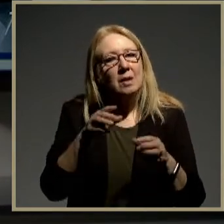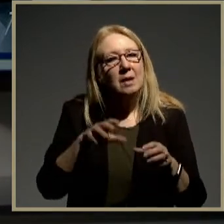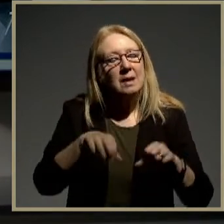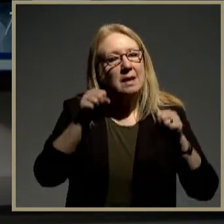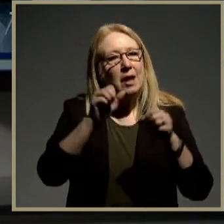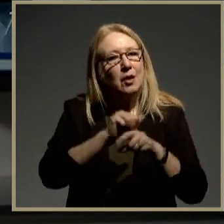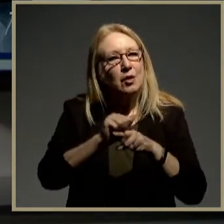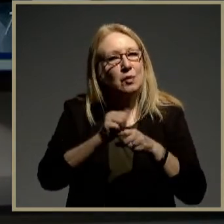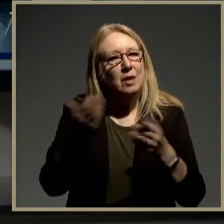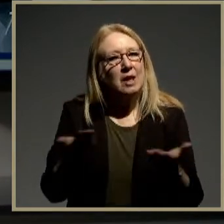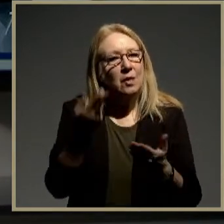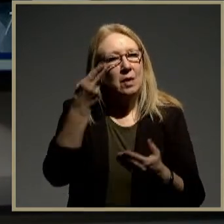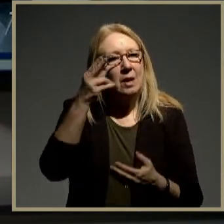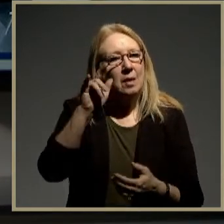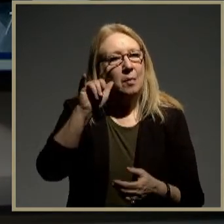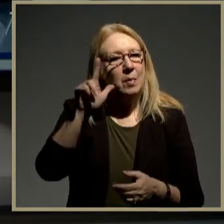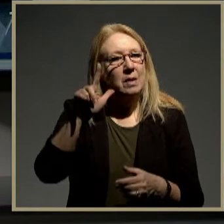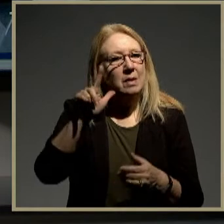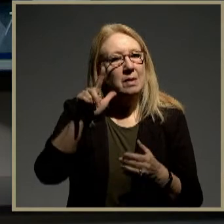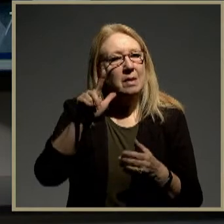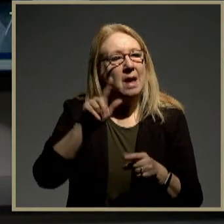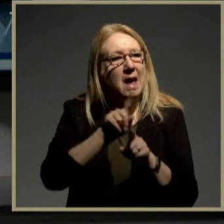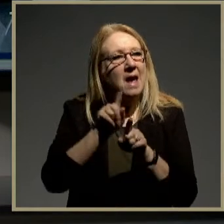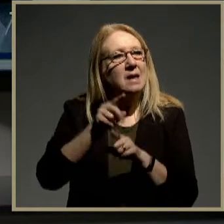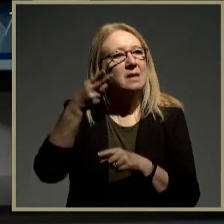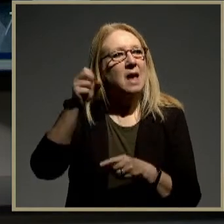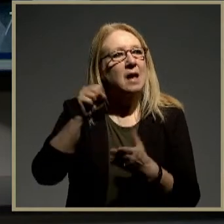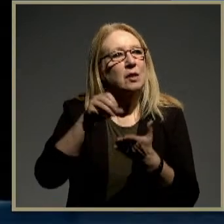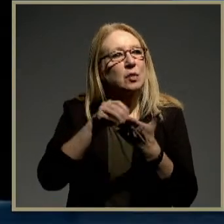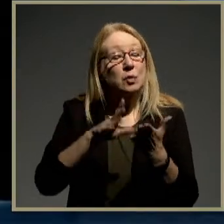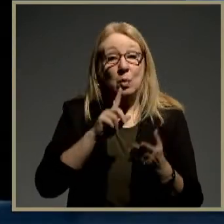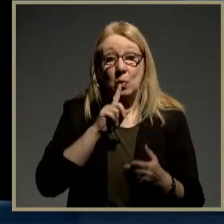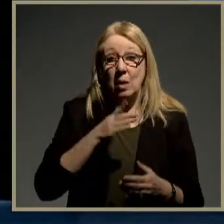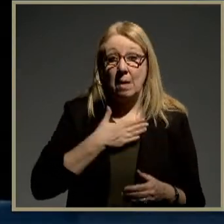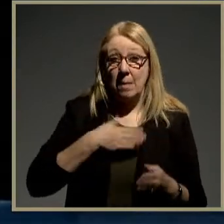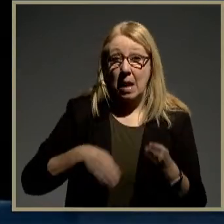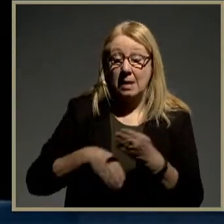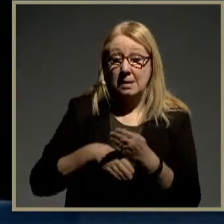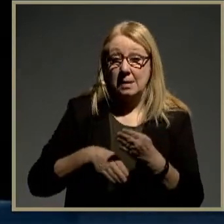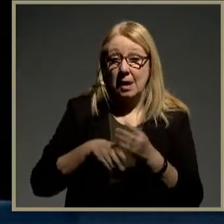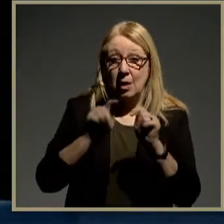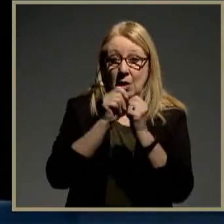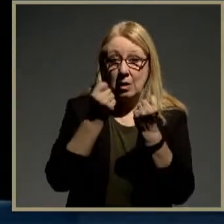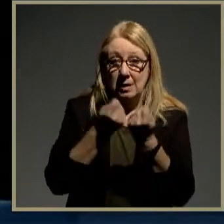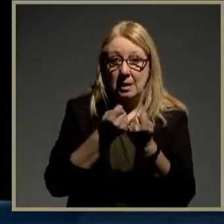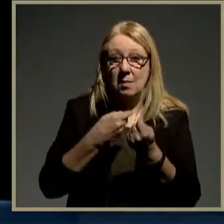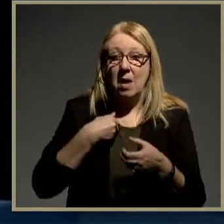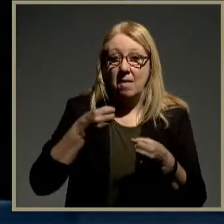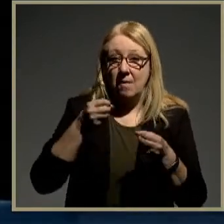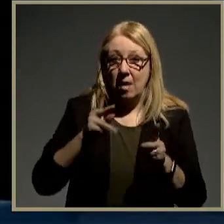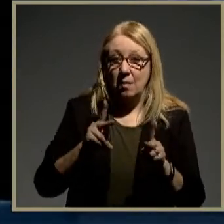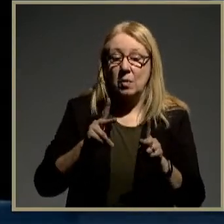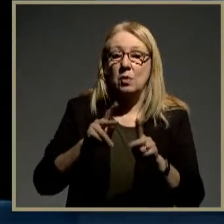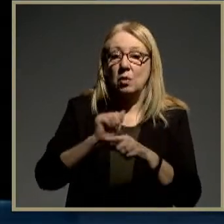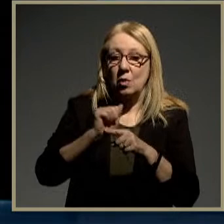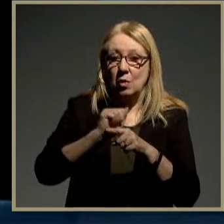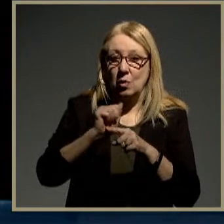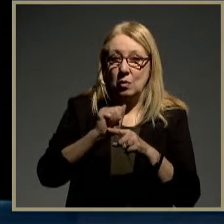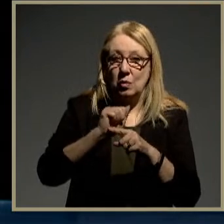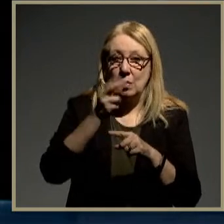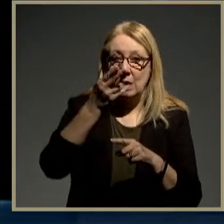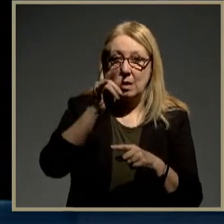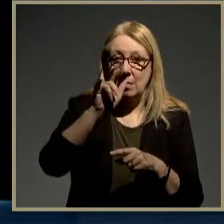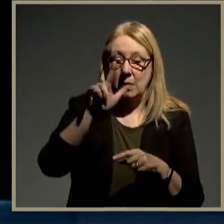here at the Hybl Center just as a high school student? Yeah, so my soccer team has had the opportunity to train at the Hybl